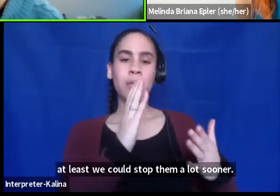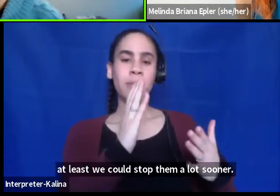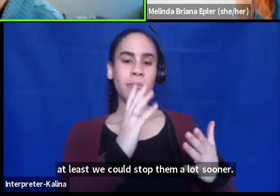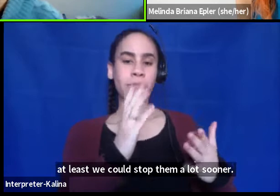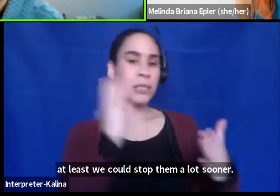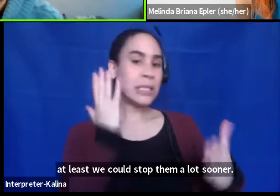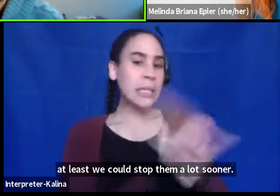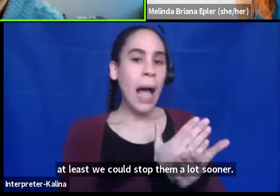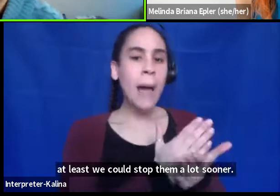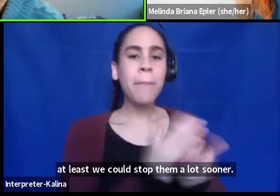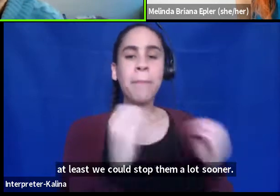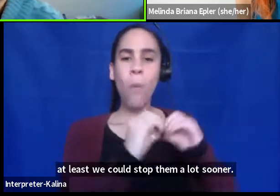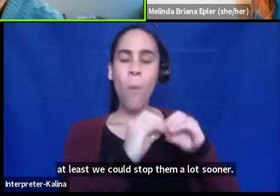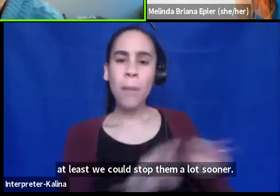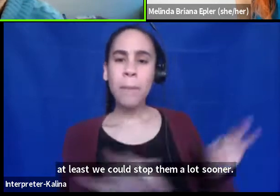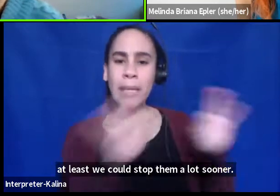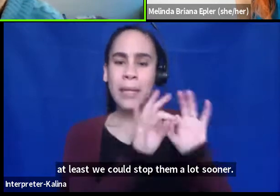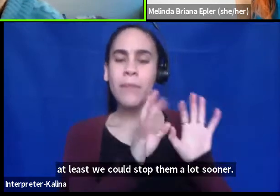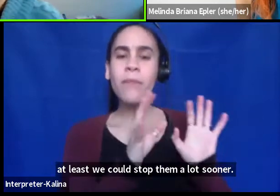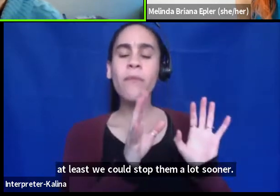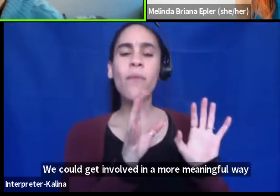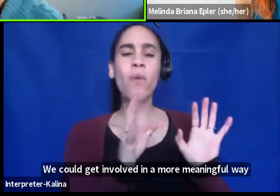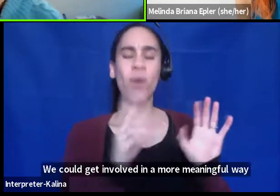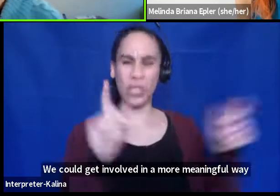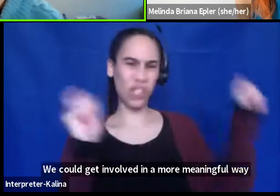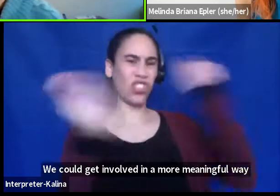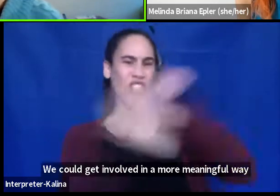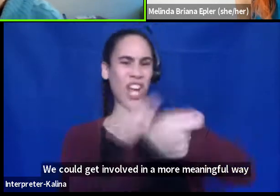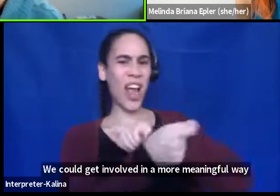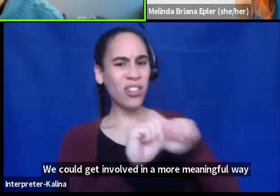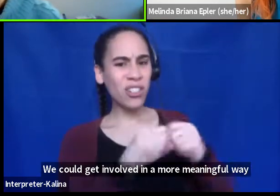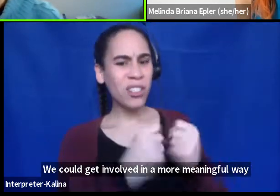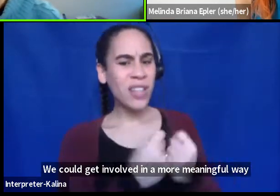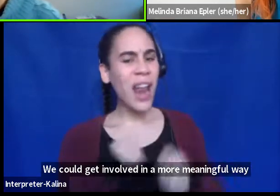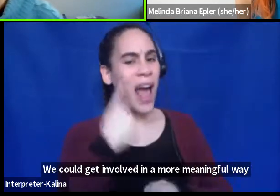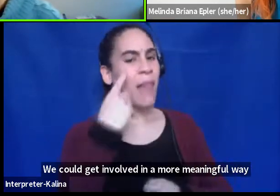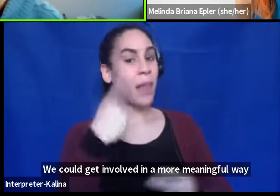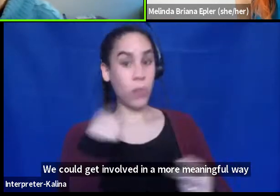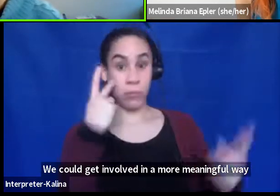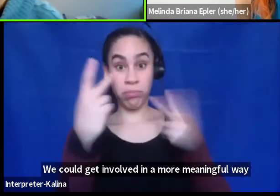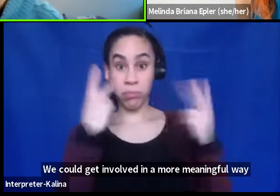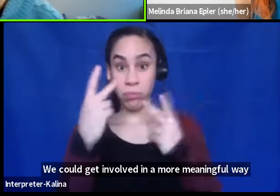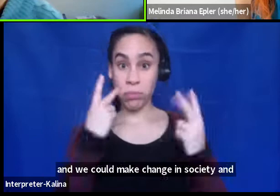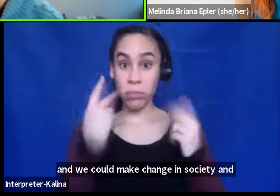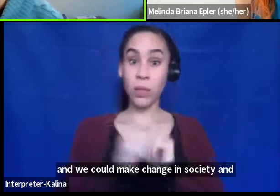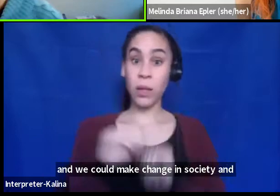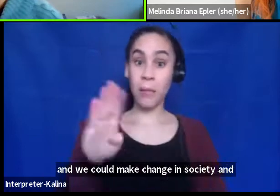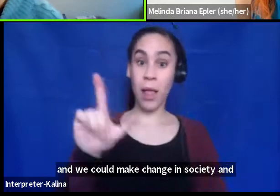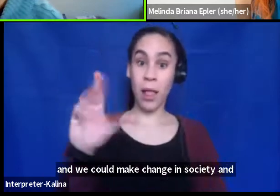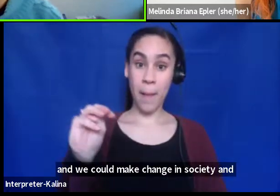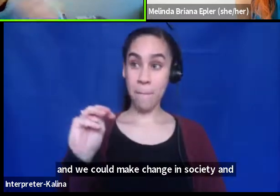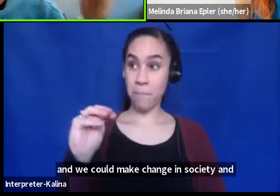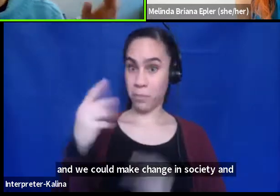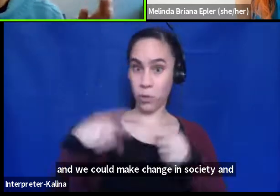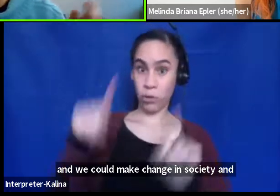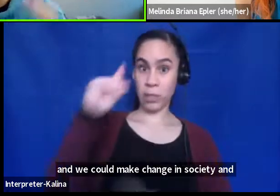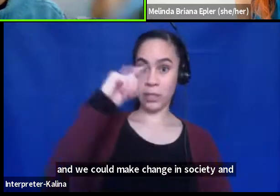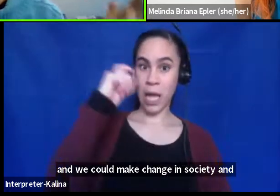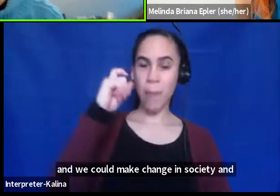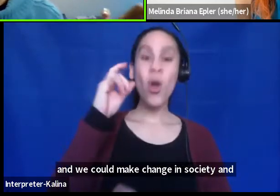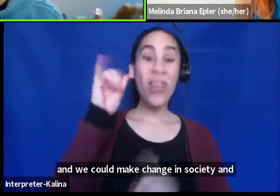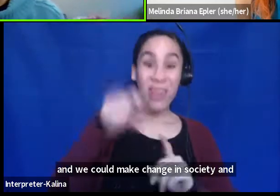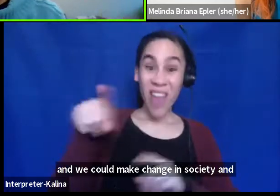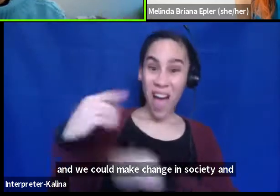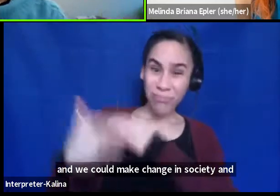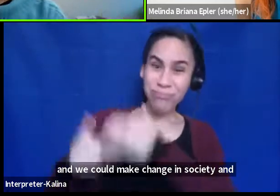can make change in society. And I think like one of the things that we saw this summer with the Black Lives Matter movement is that suddenly, because that movement had